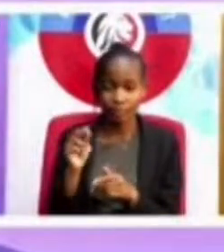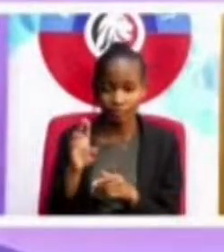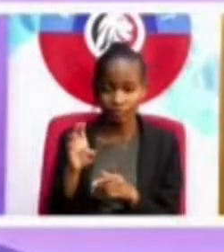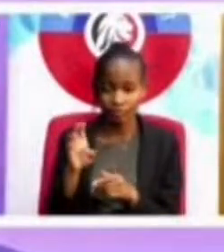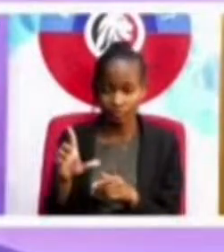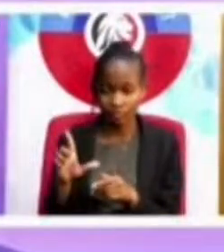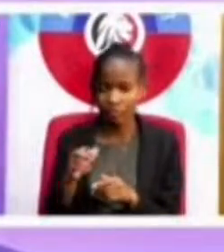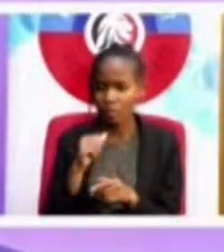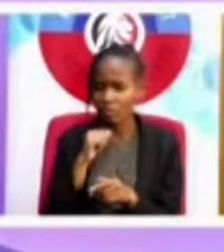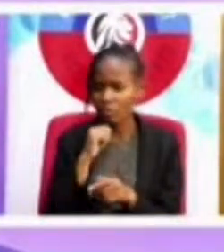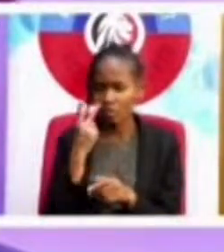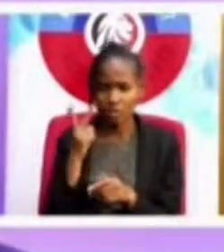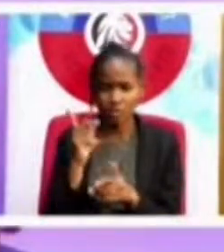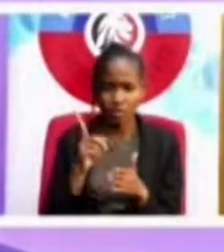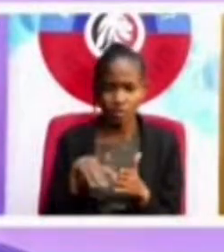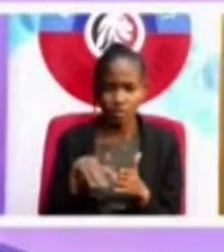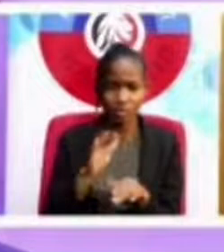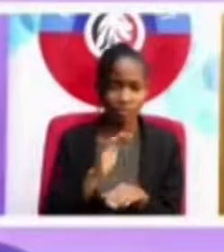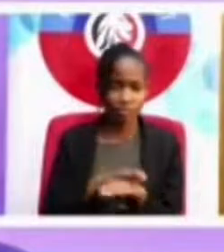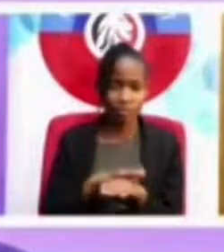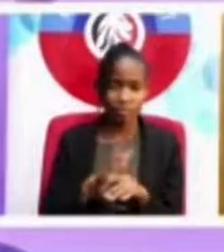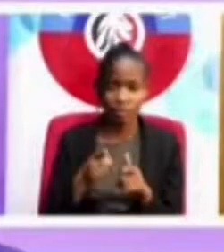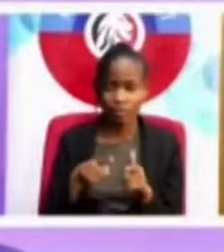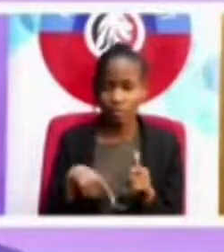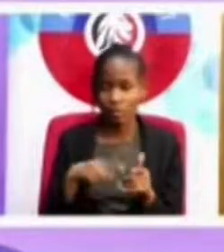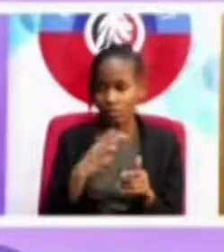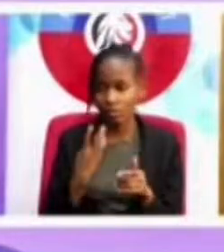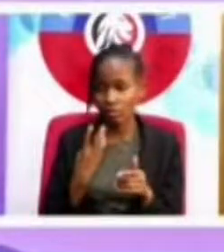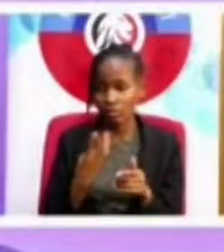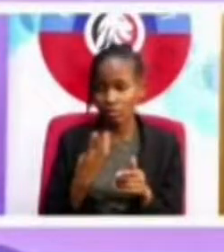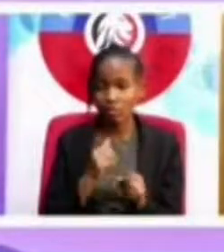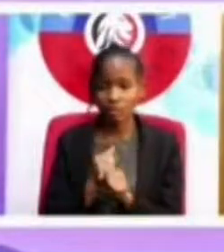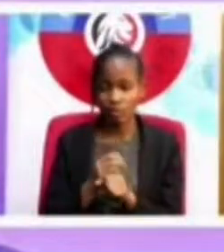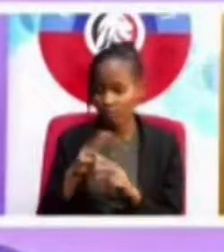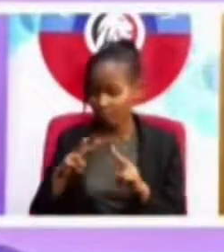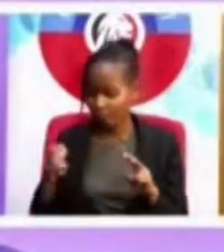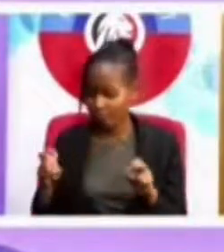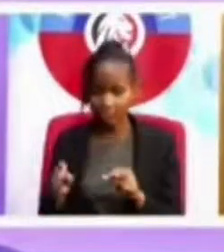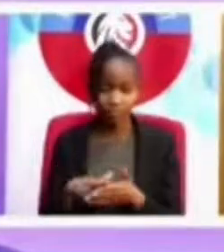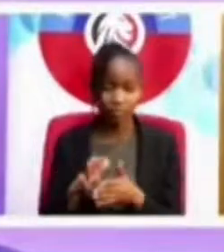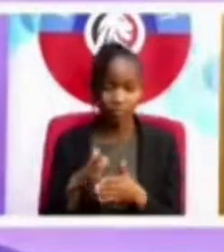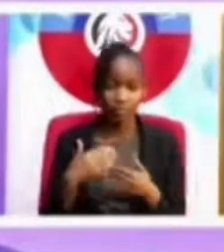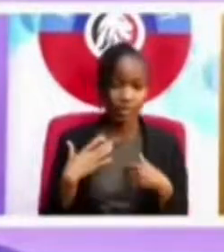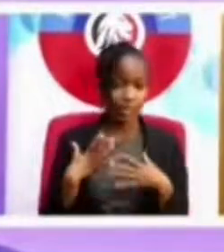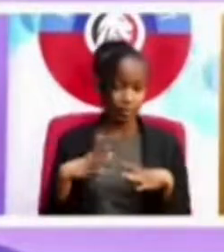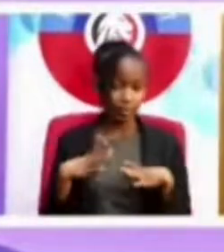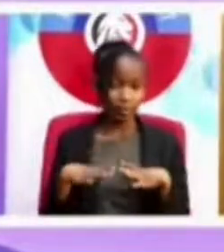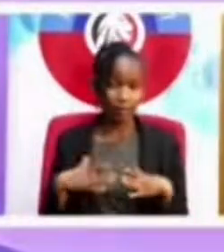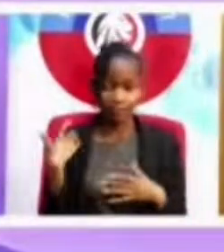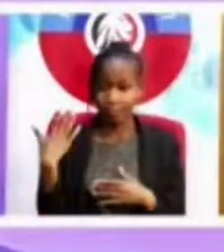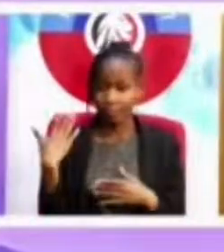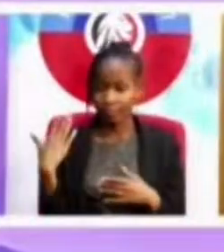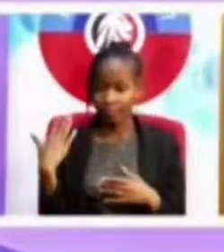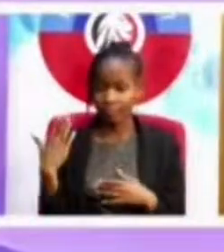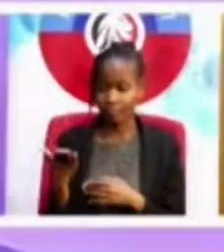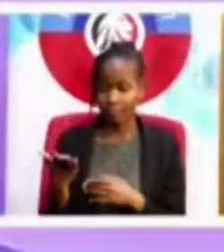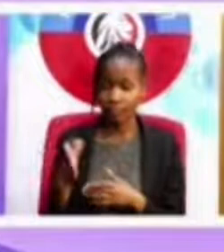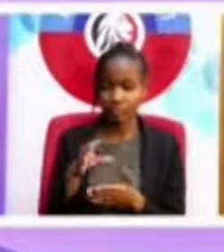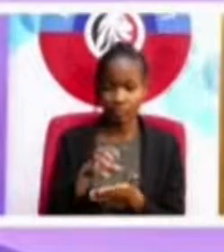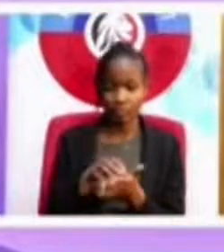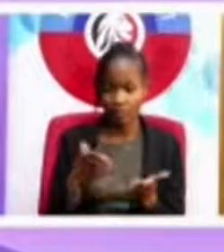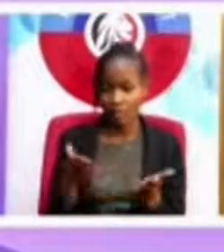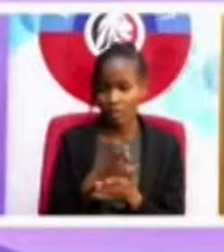a post-clearance audit thereafter to just counter-check. So we have people in the green channel, we clear their goods, especially